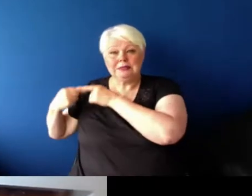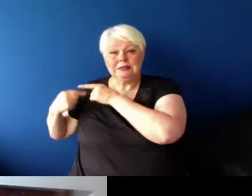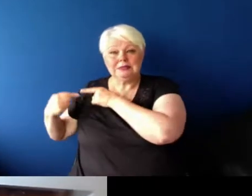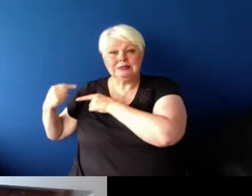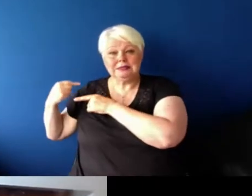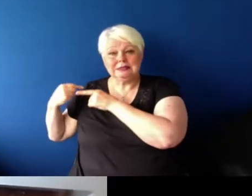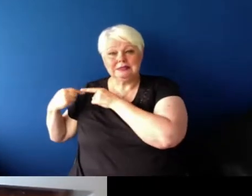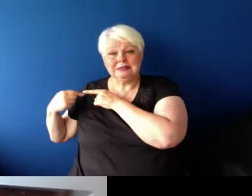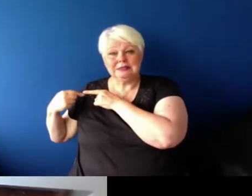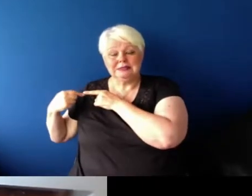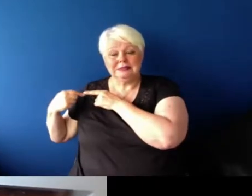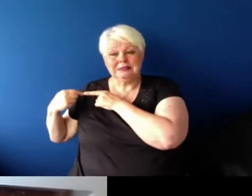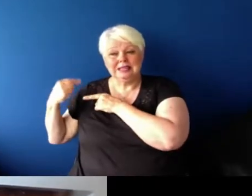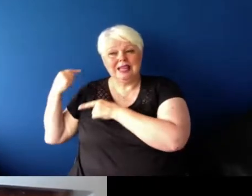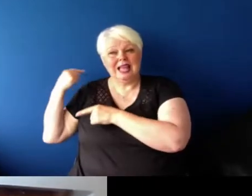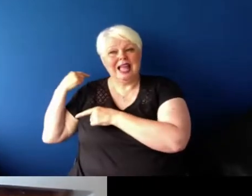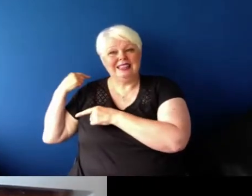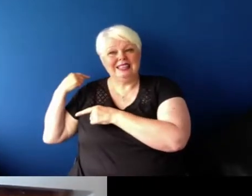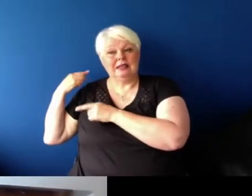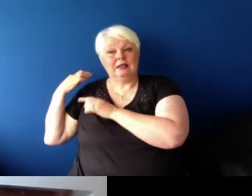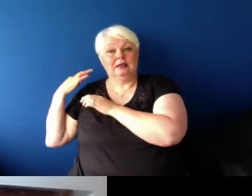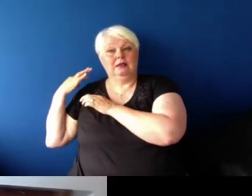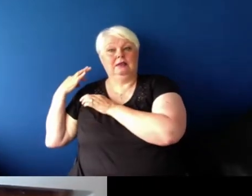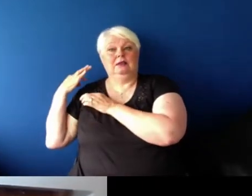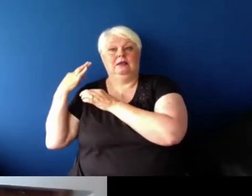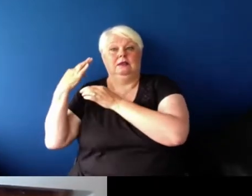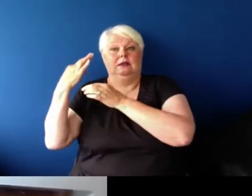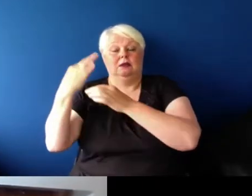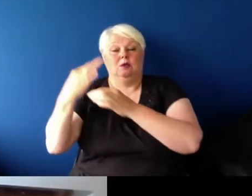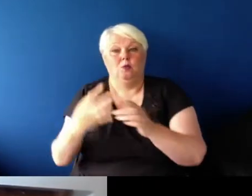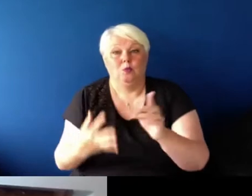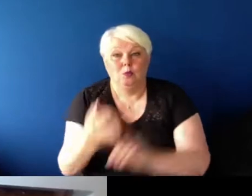were, but that we've discovered new ways of relating